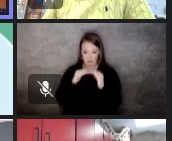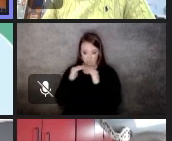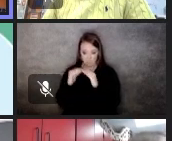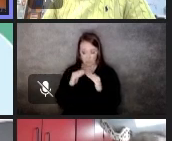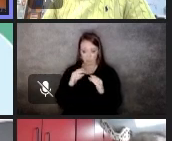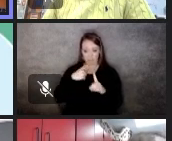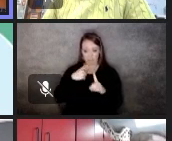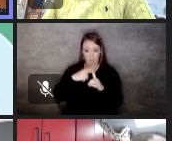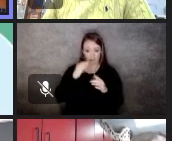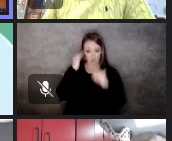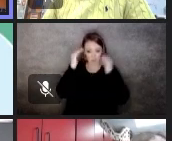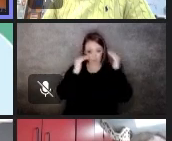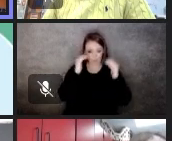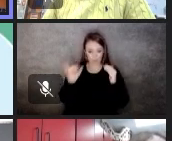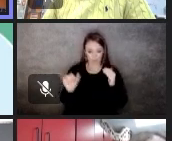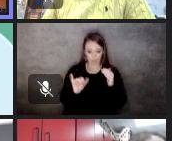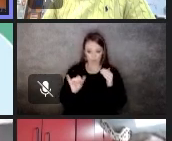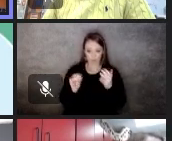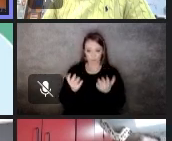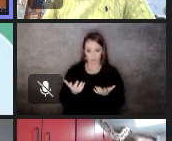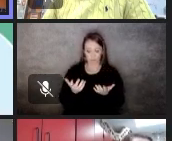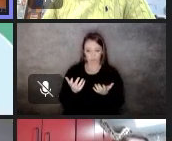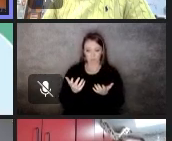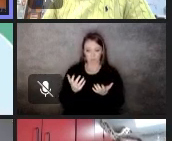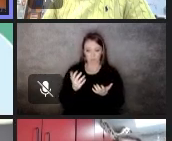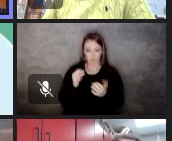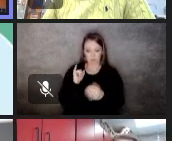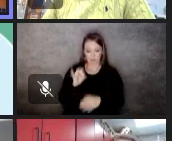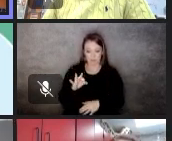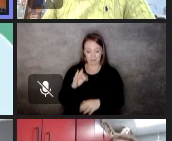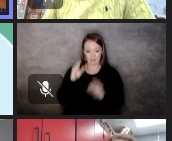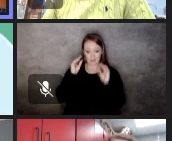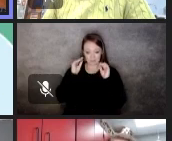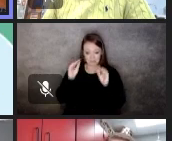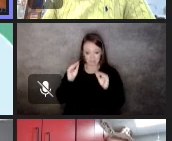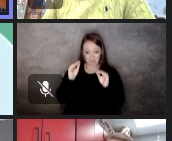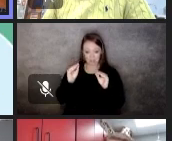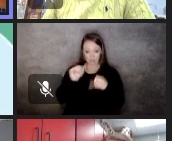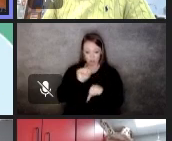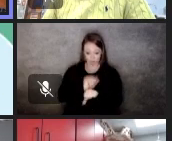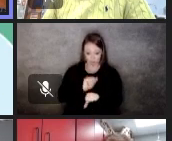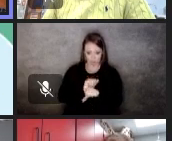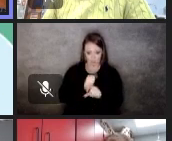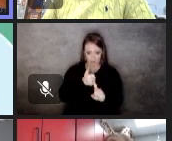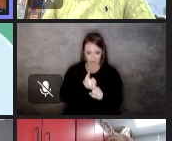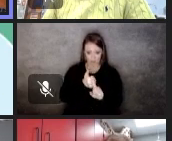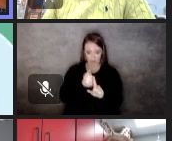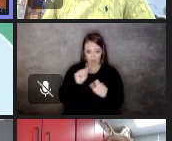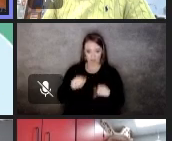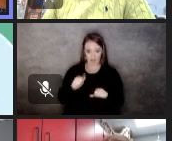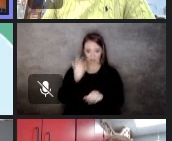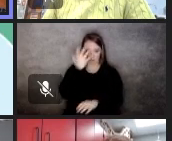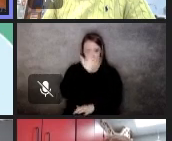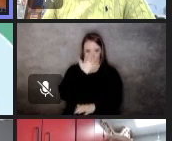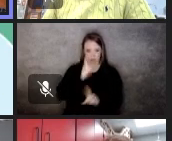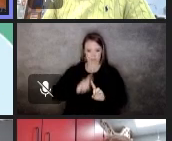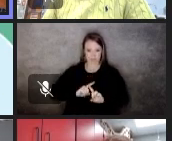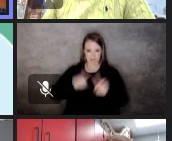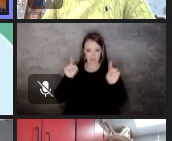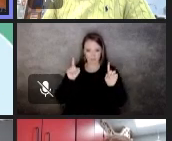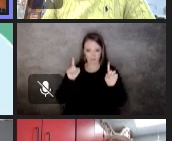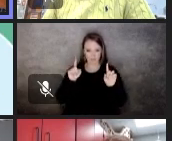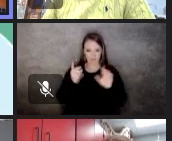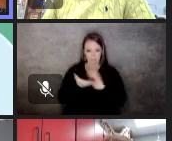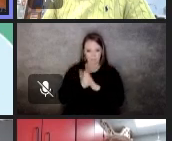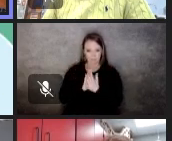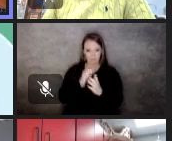the teaching profession could, look different and have that light shone it the way that, a